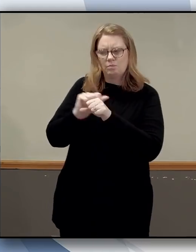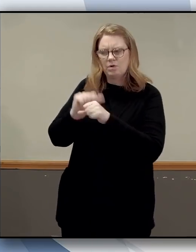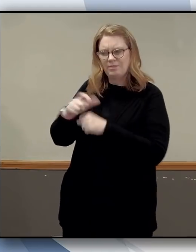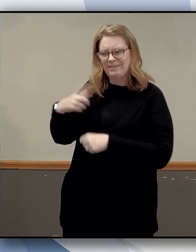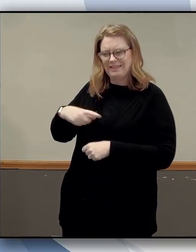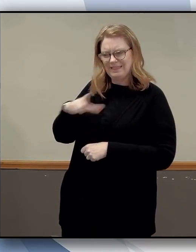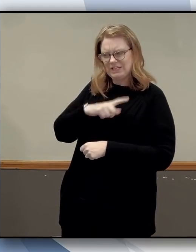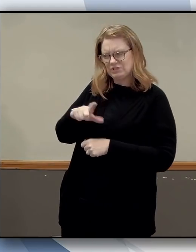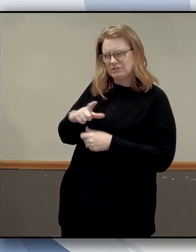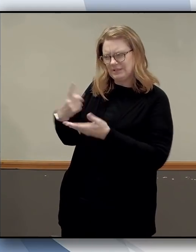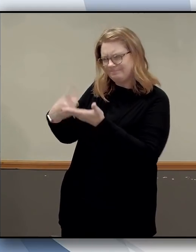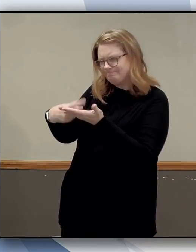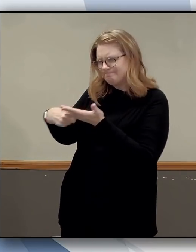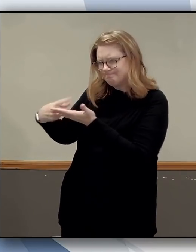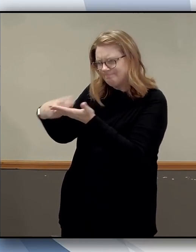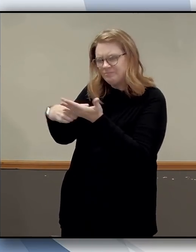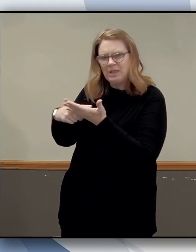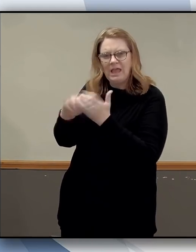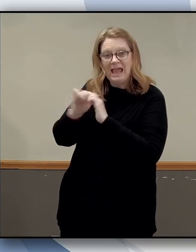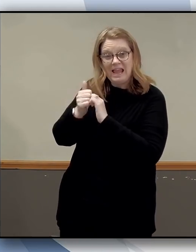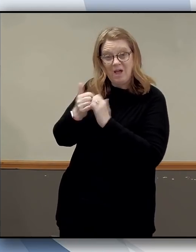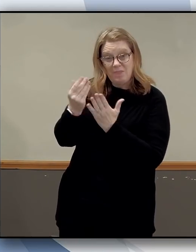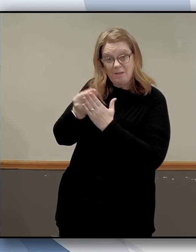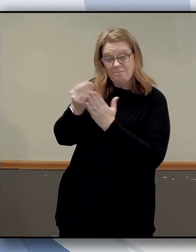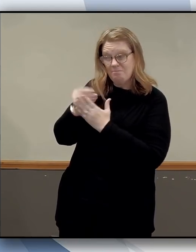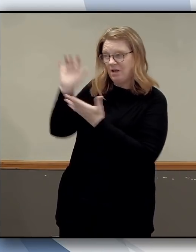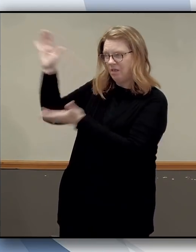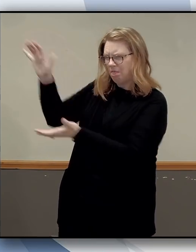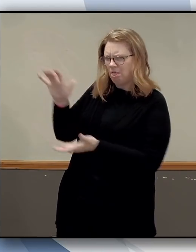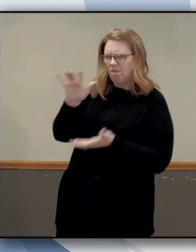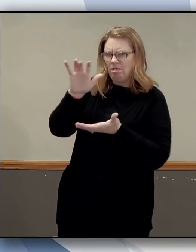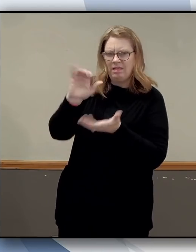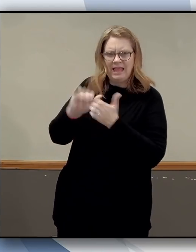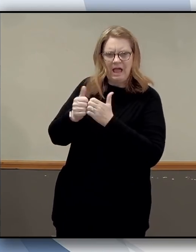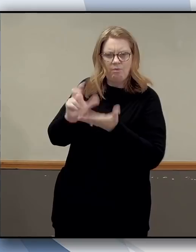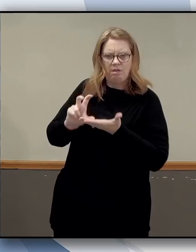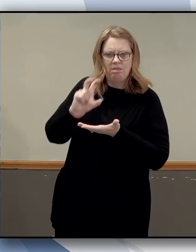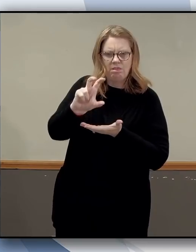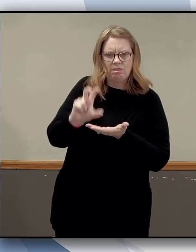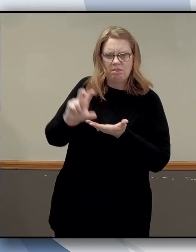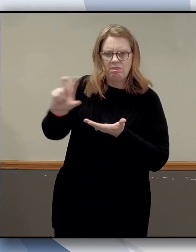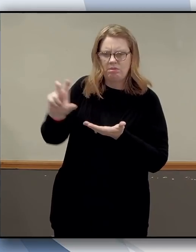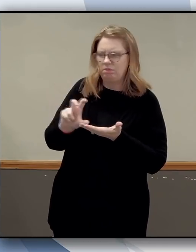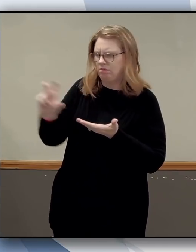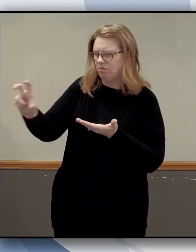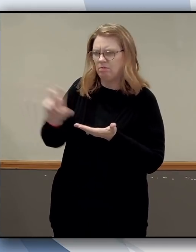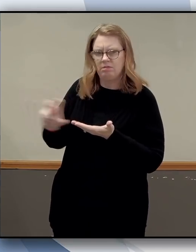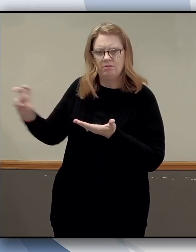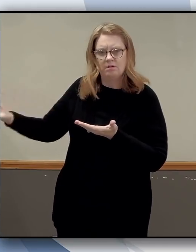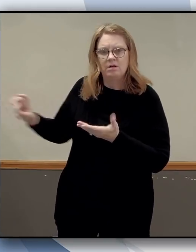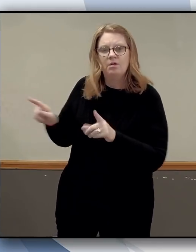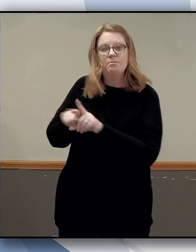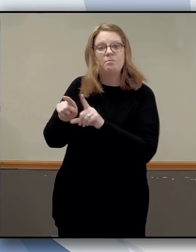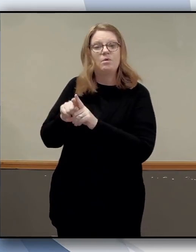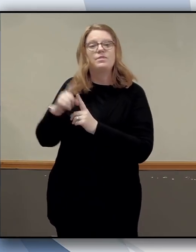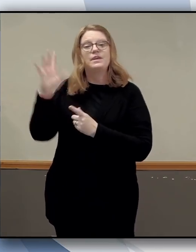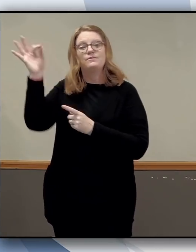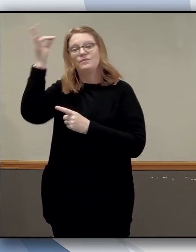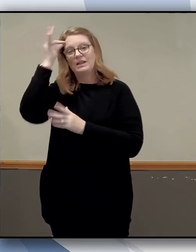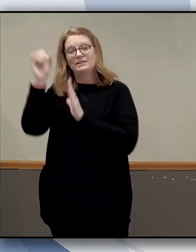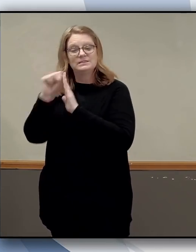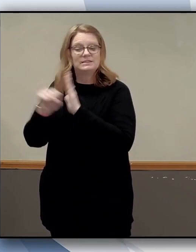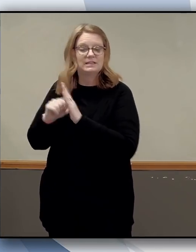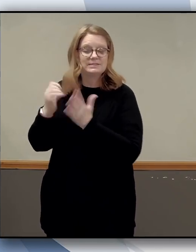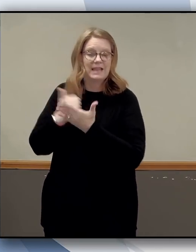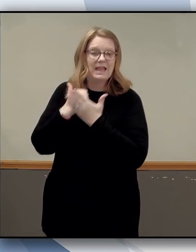on executing billions of dollars of federal aid from both the feds and the state to aid businesses